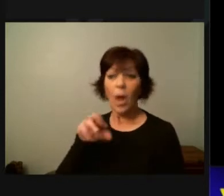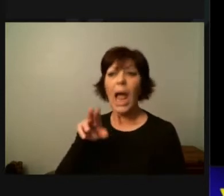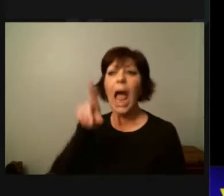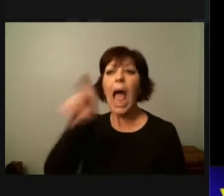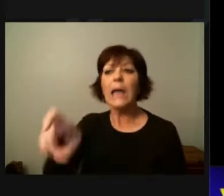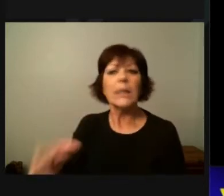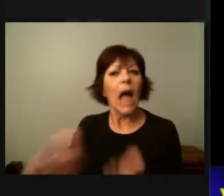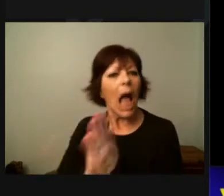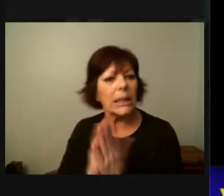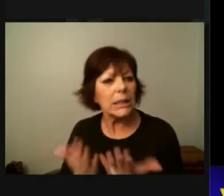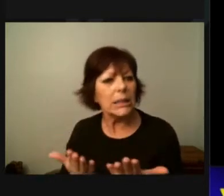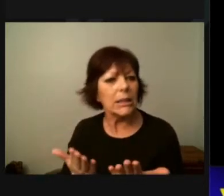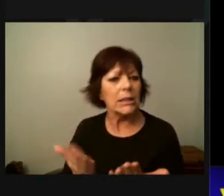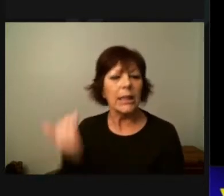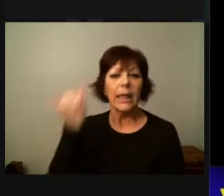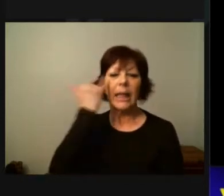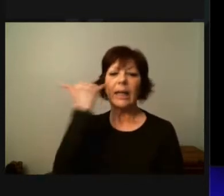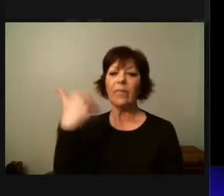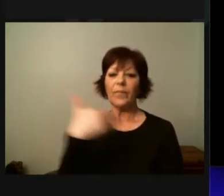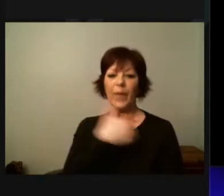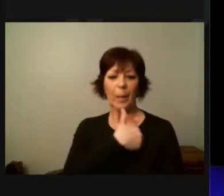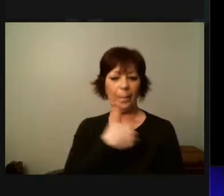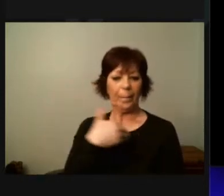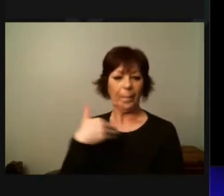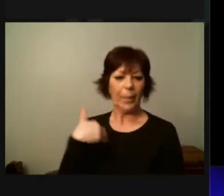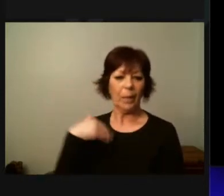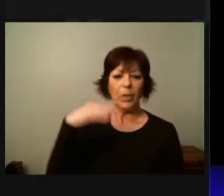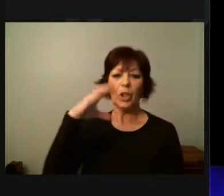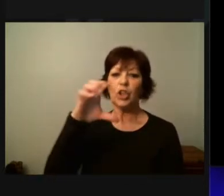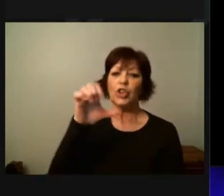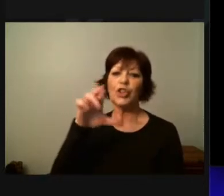ask, or if it's a member of a CERT team,